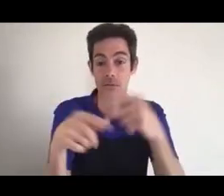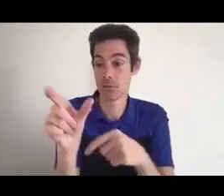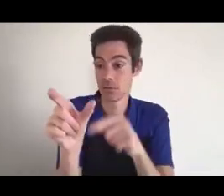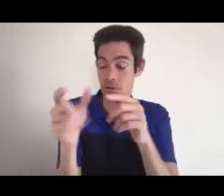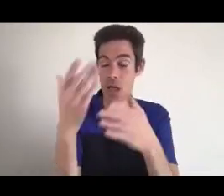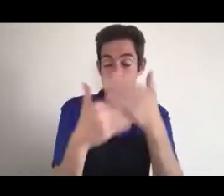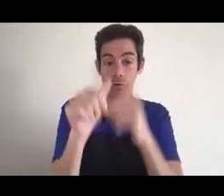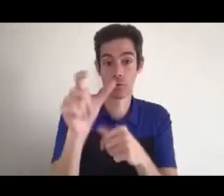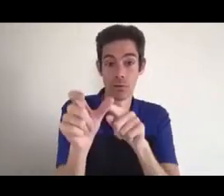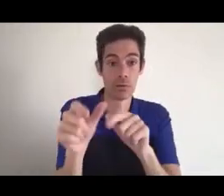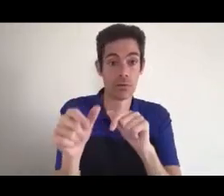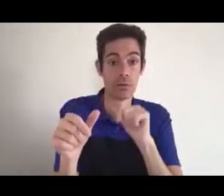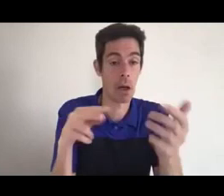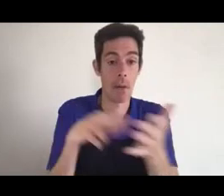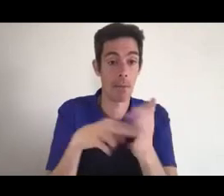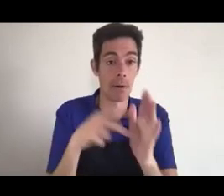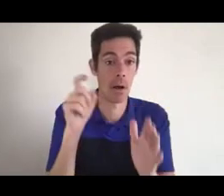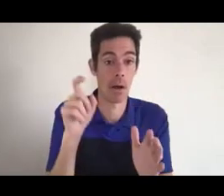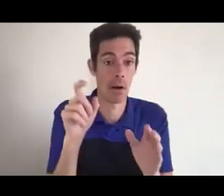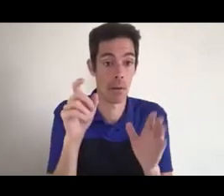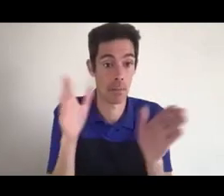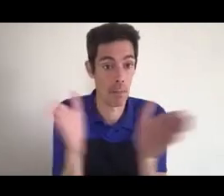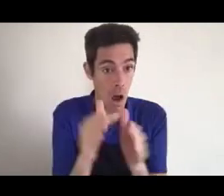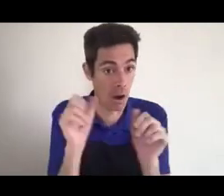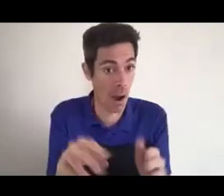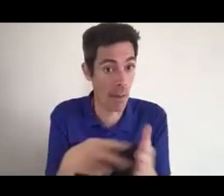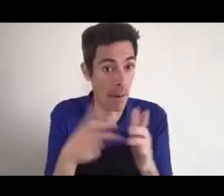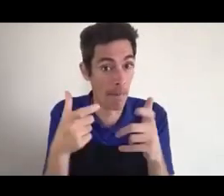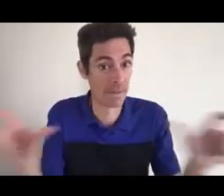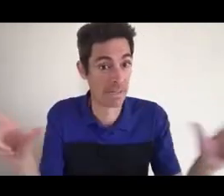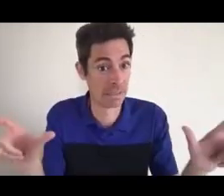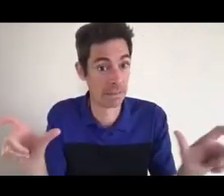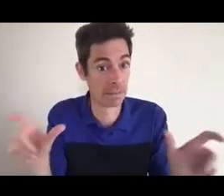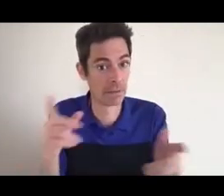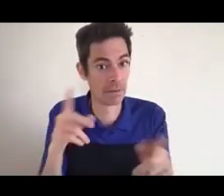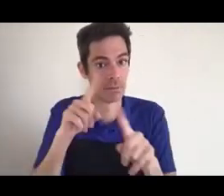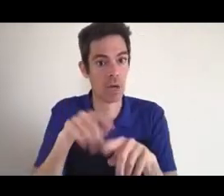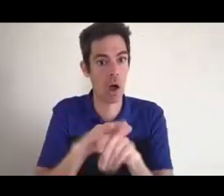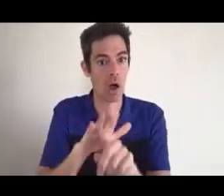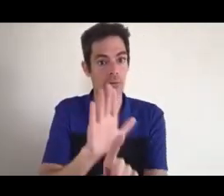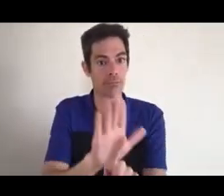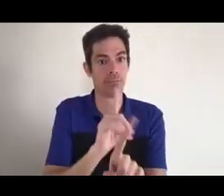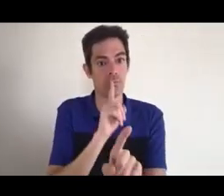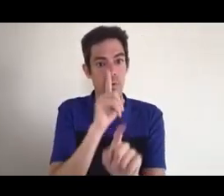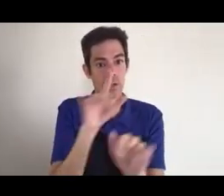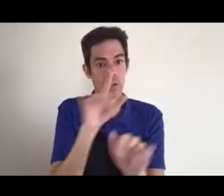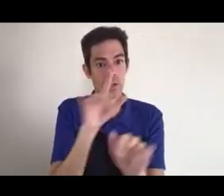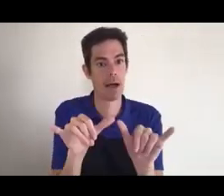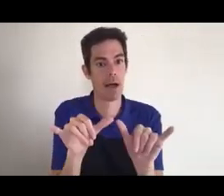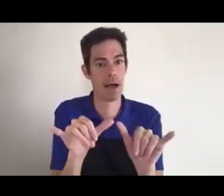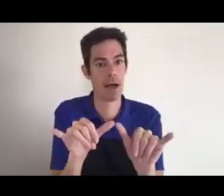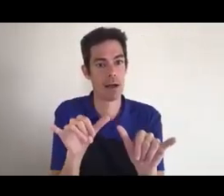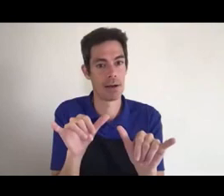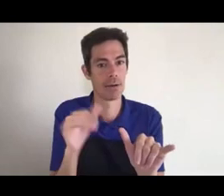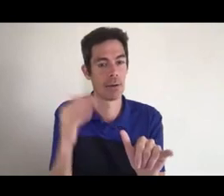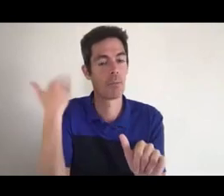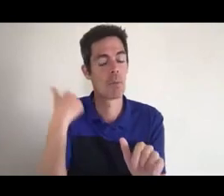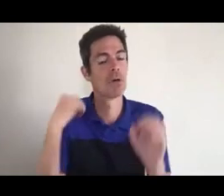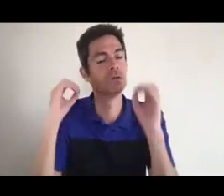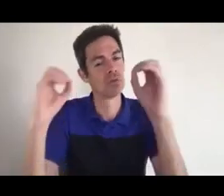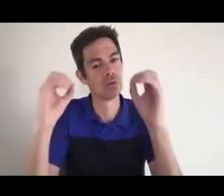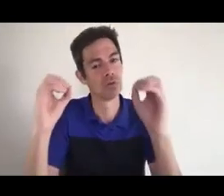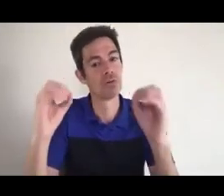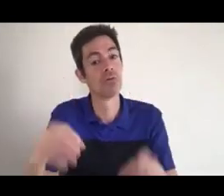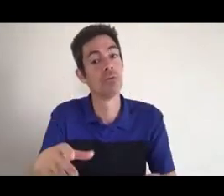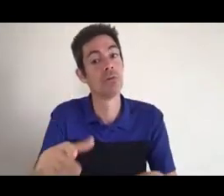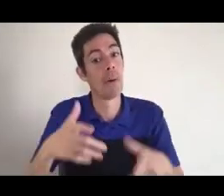big with this hand shape. And this doesn't have to be small. This hand shape can actually be big, depending on